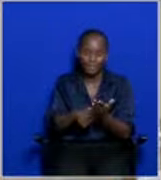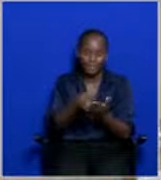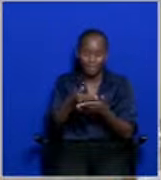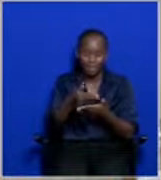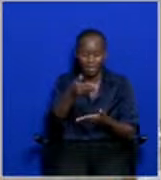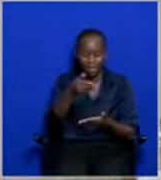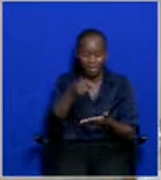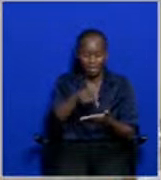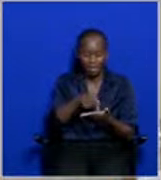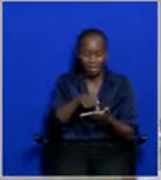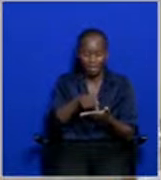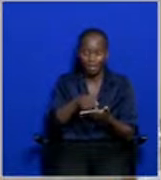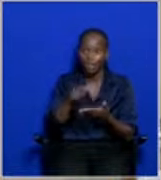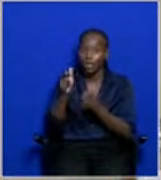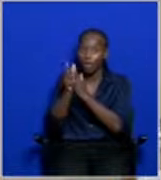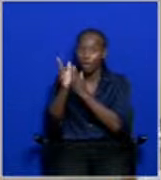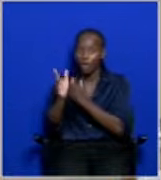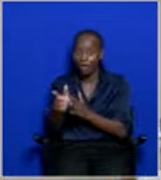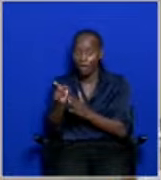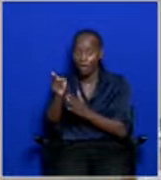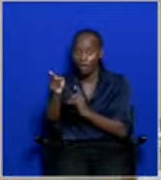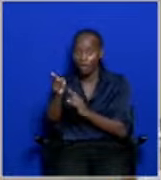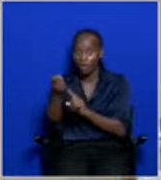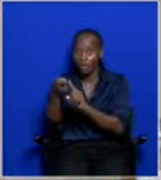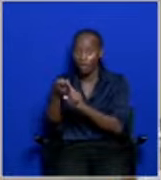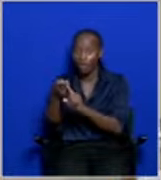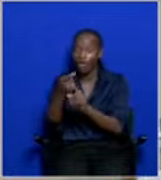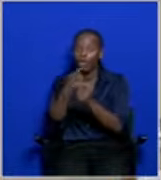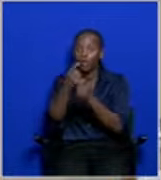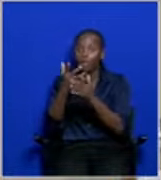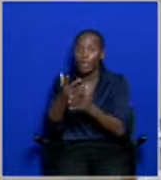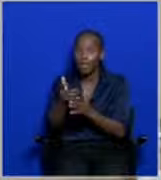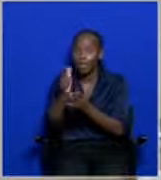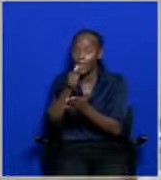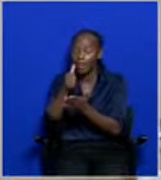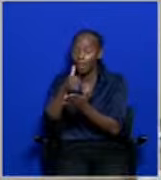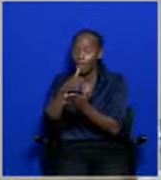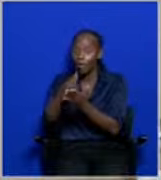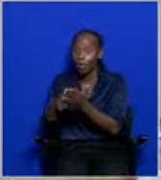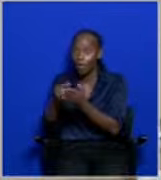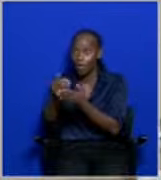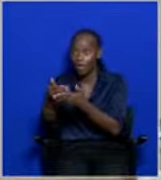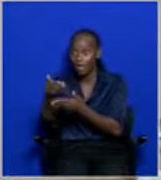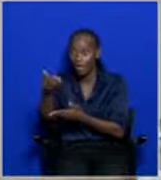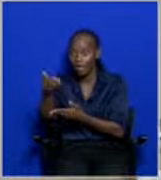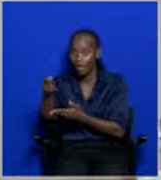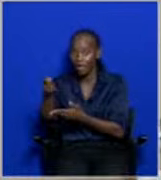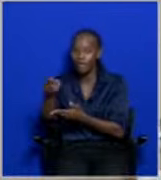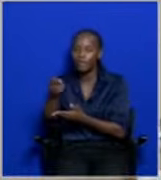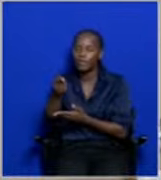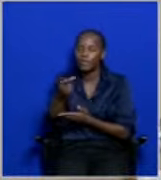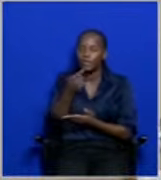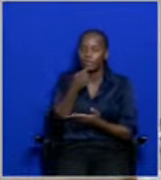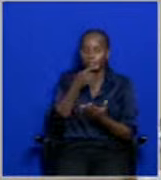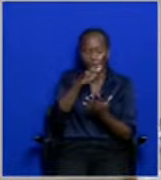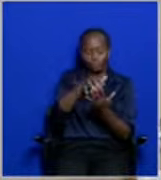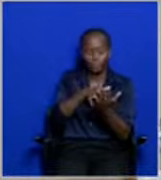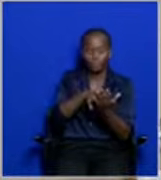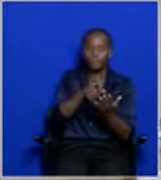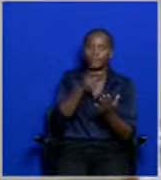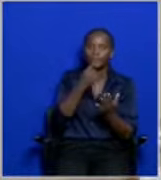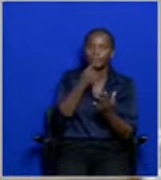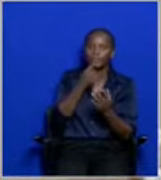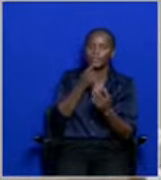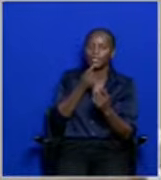follows. Item 3 at page 114, our client instructs us as follows. On or about 11 February 2023,